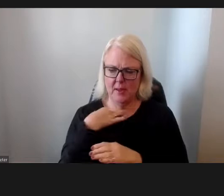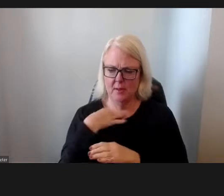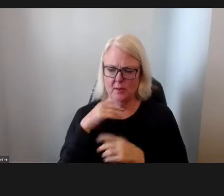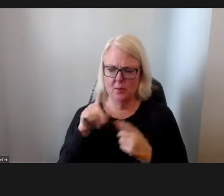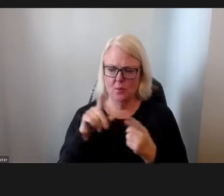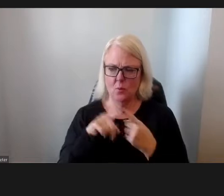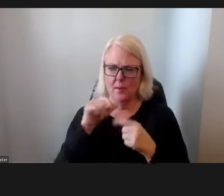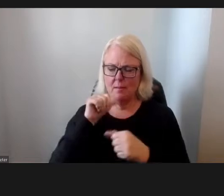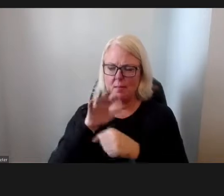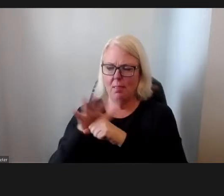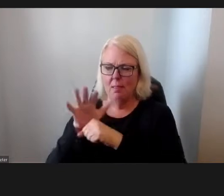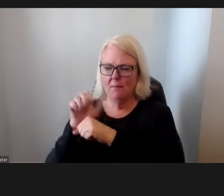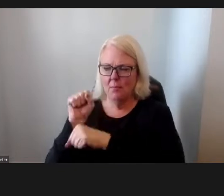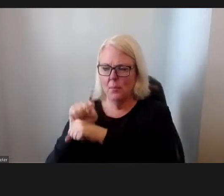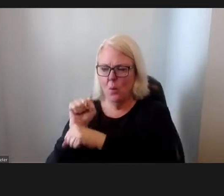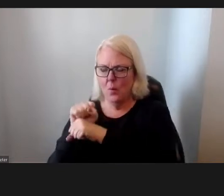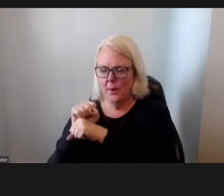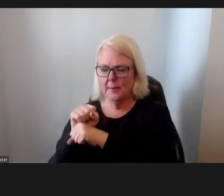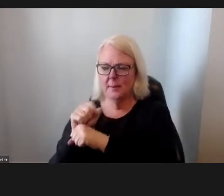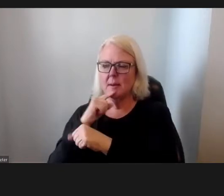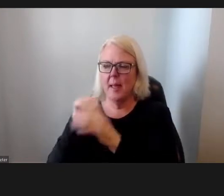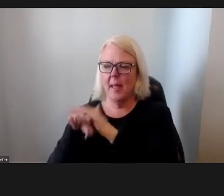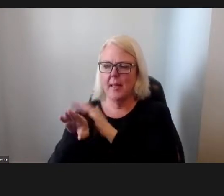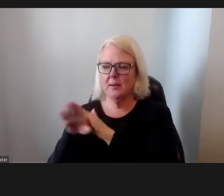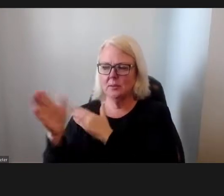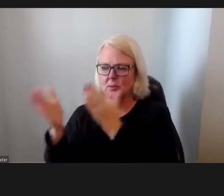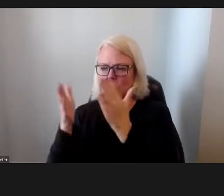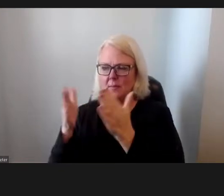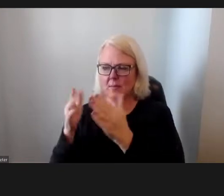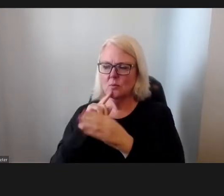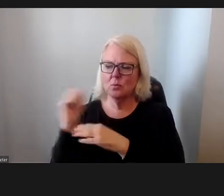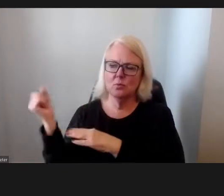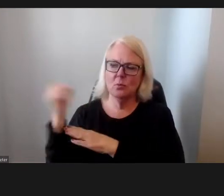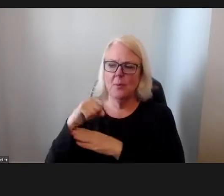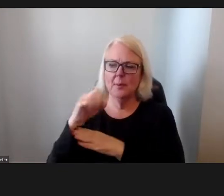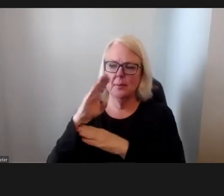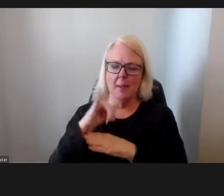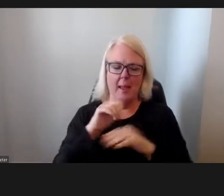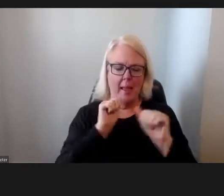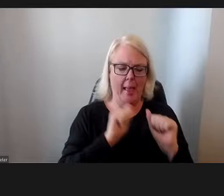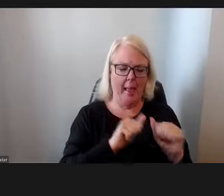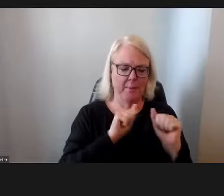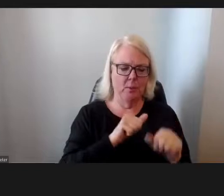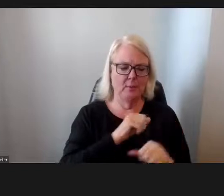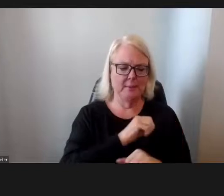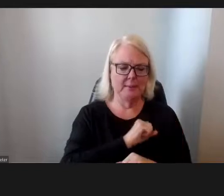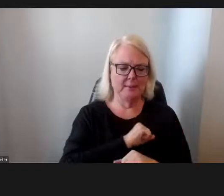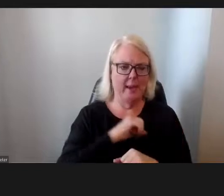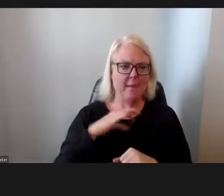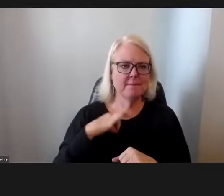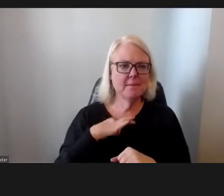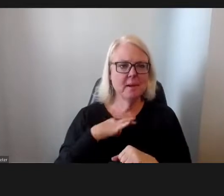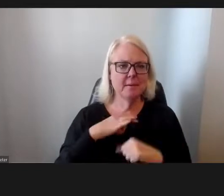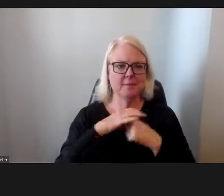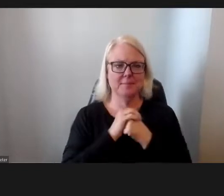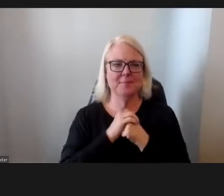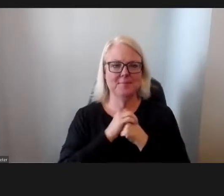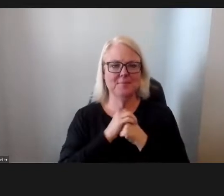underemployed and when access services are often dominated by abled staff?